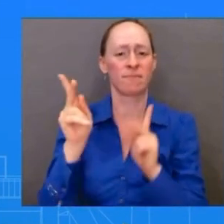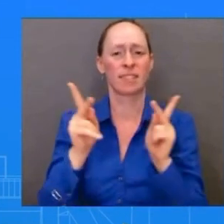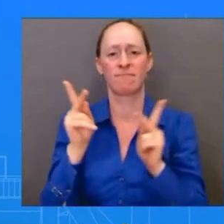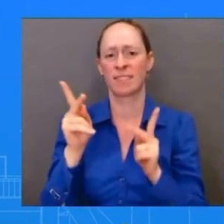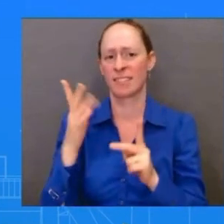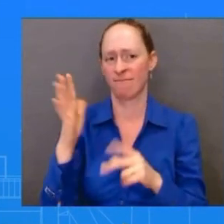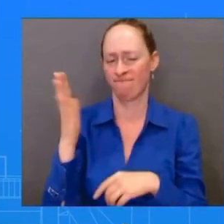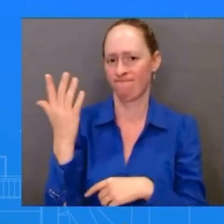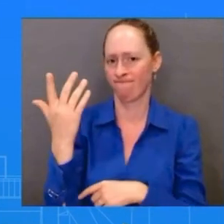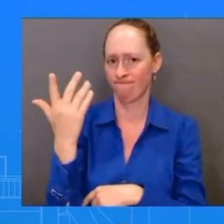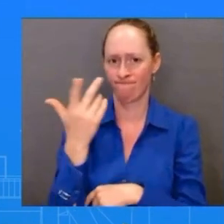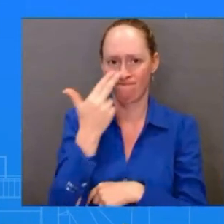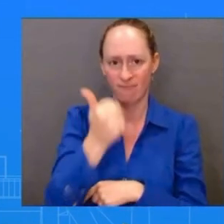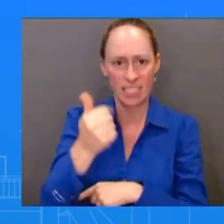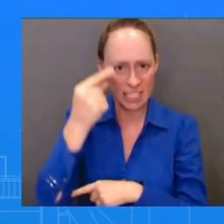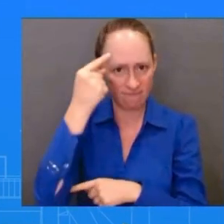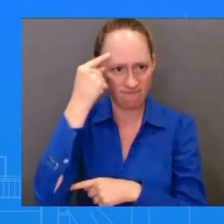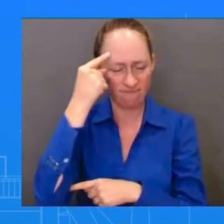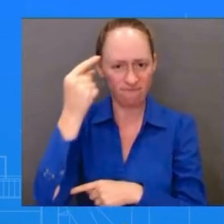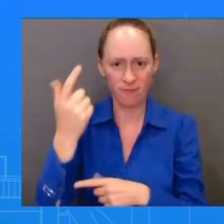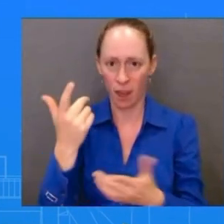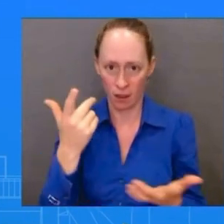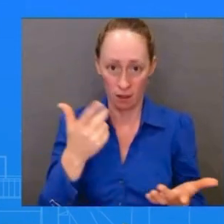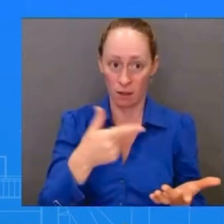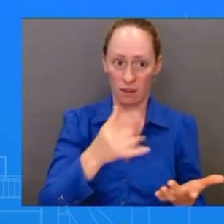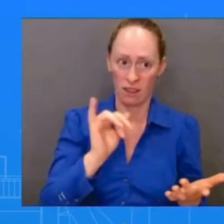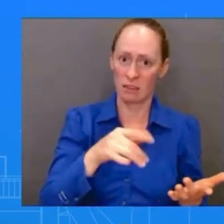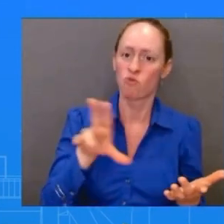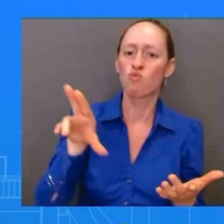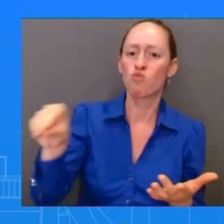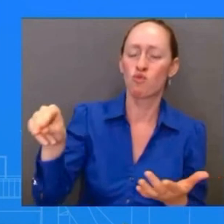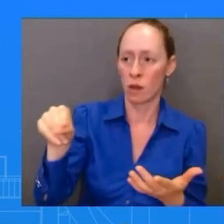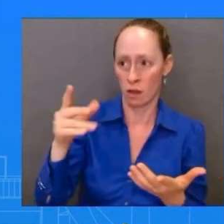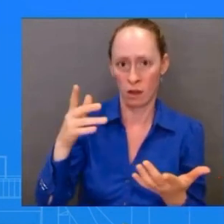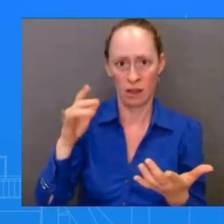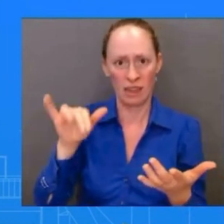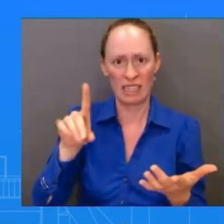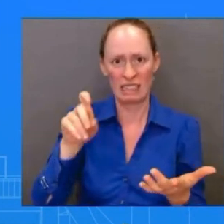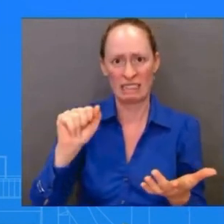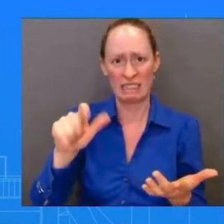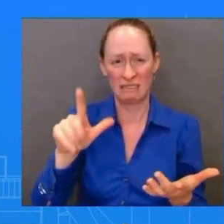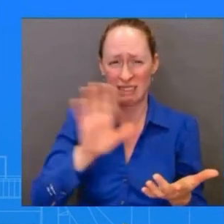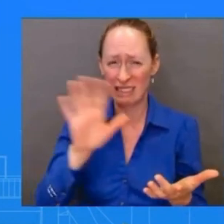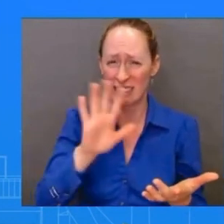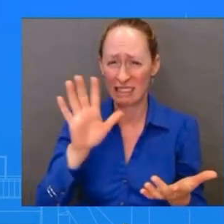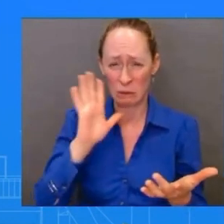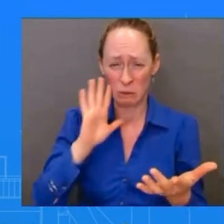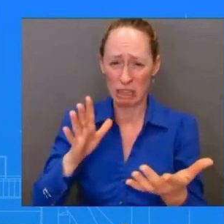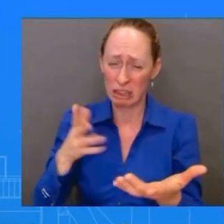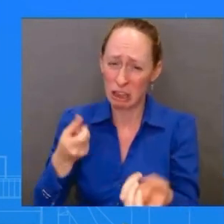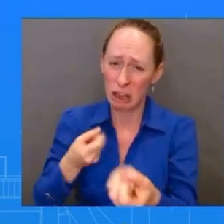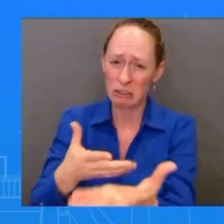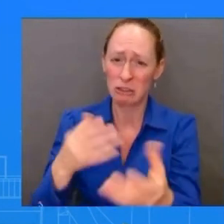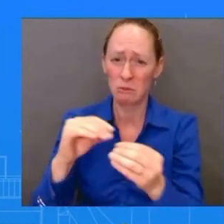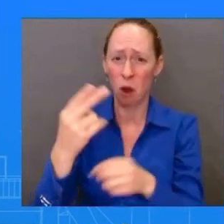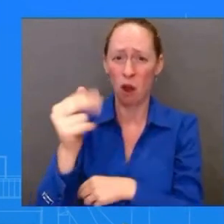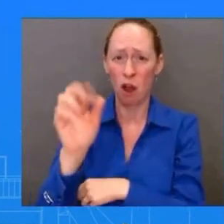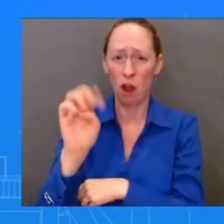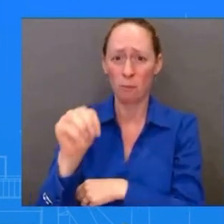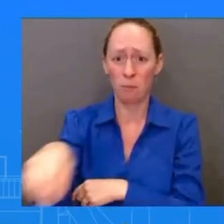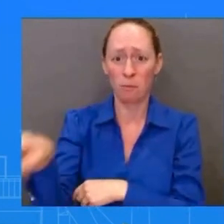Patrol agents work without paychecks, hurting our economy, and undermining our ability to fight